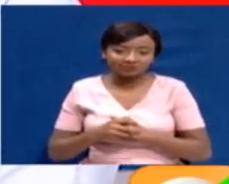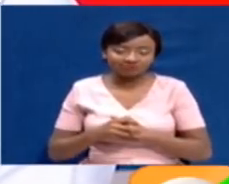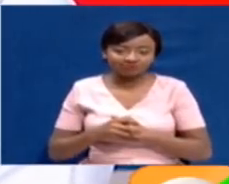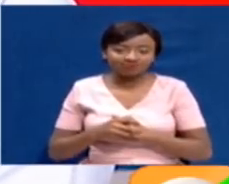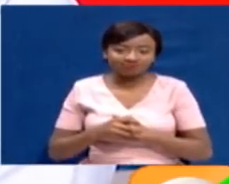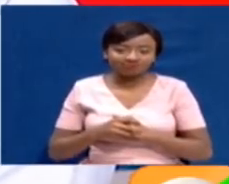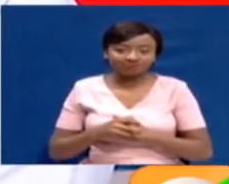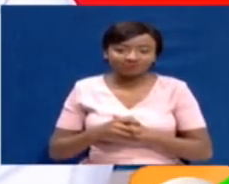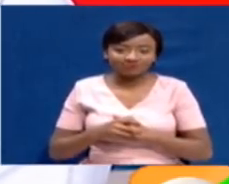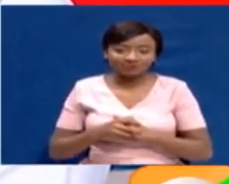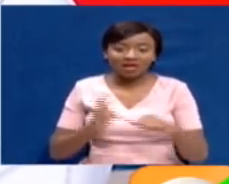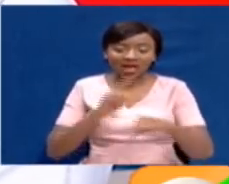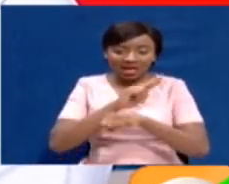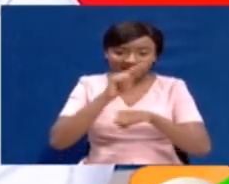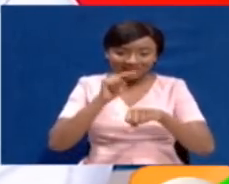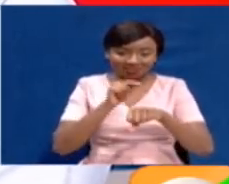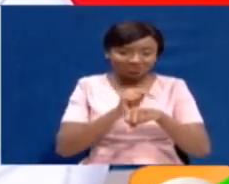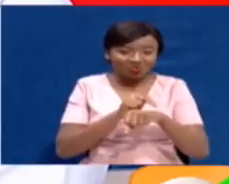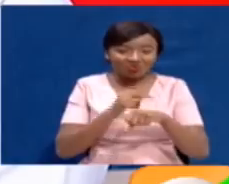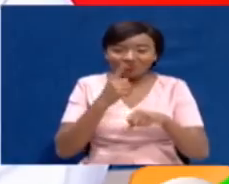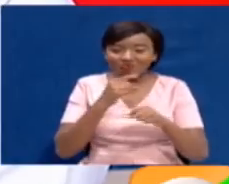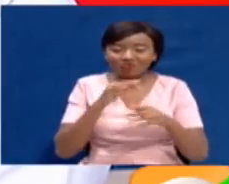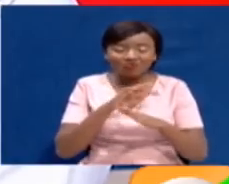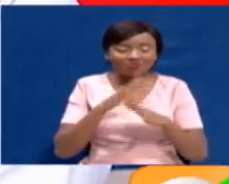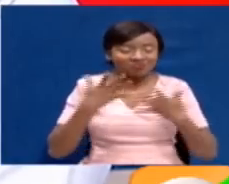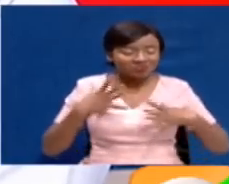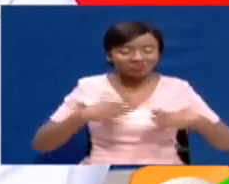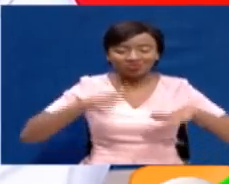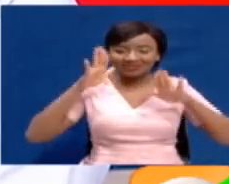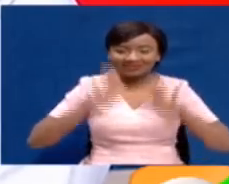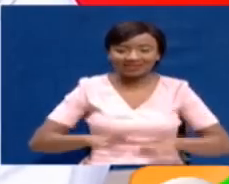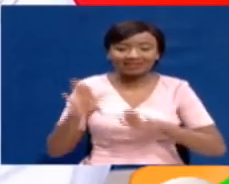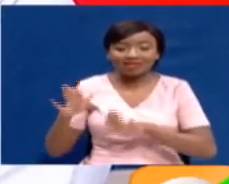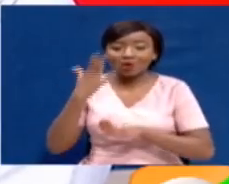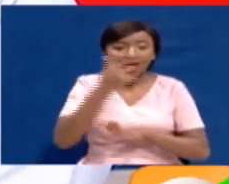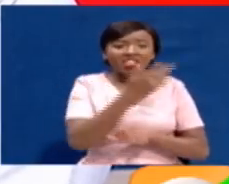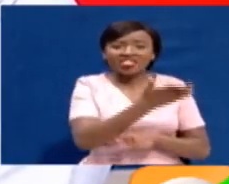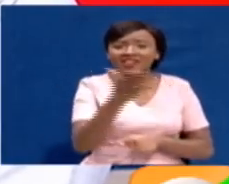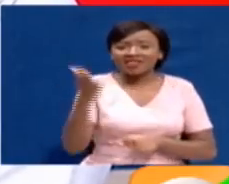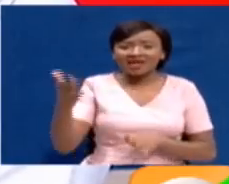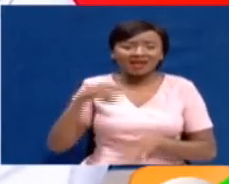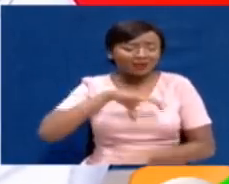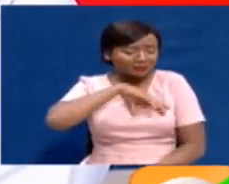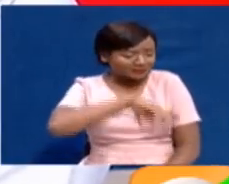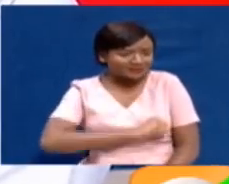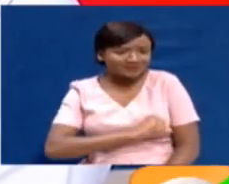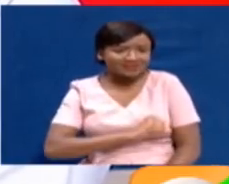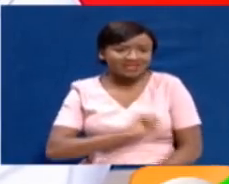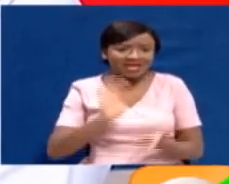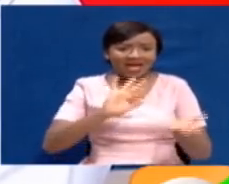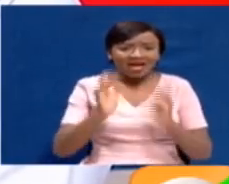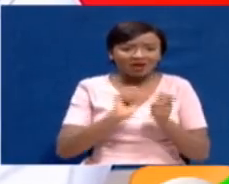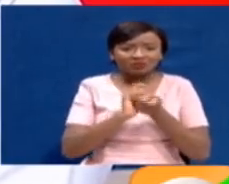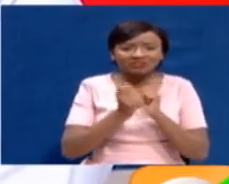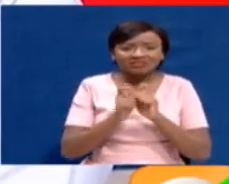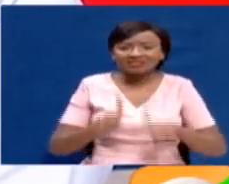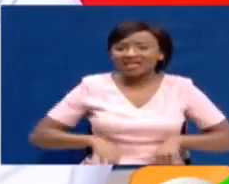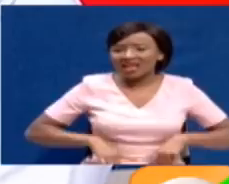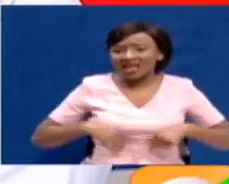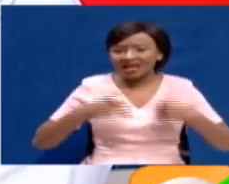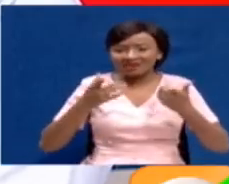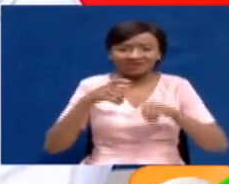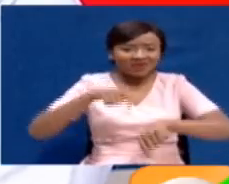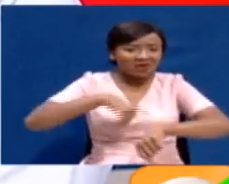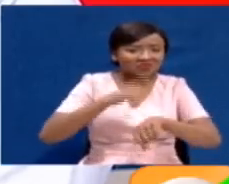a nation under curfew. All over Kenya, people are coping with a fundamental change to their daily lives. Adapting to